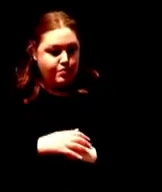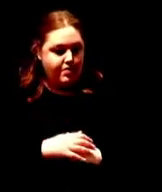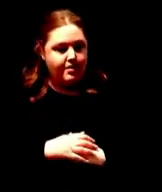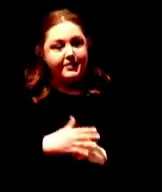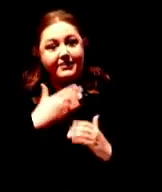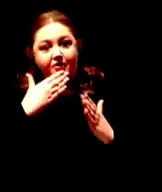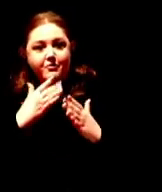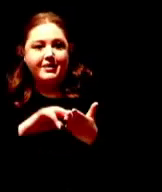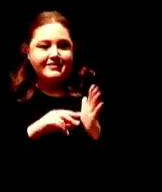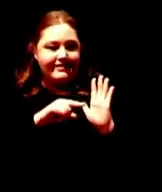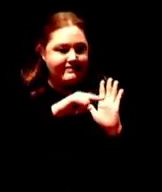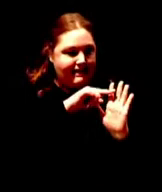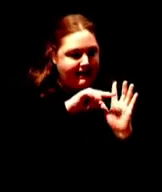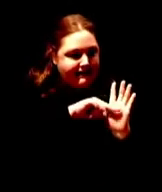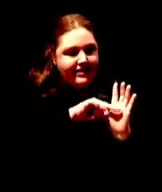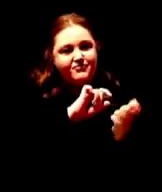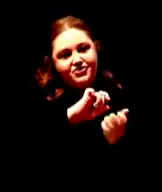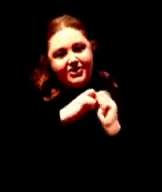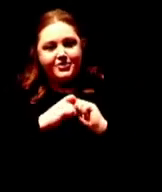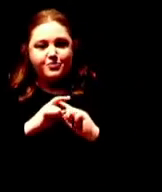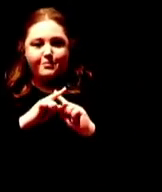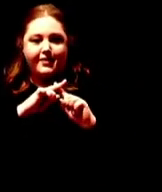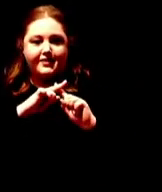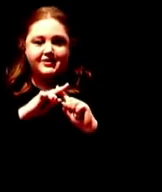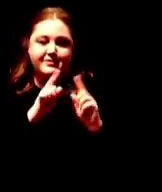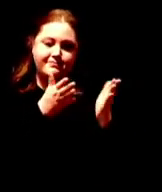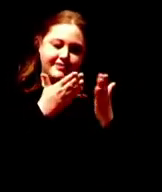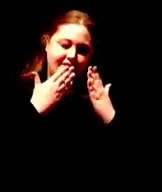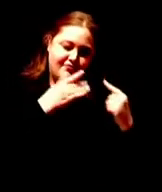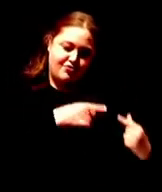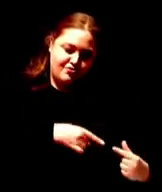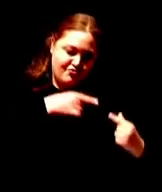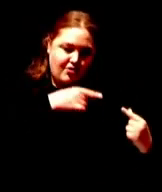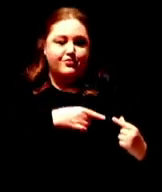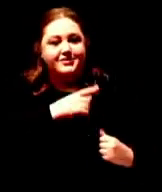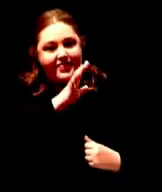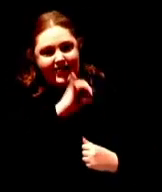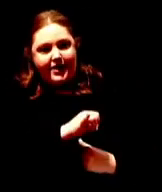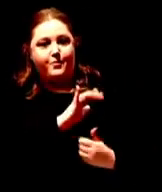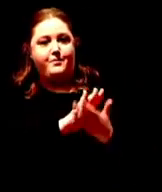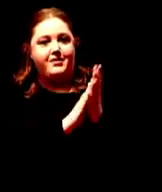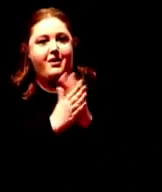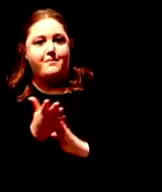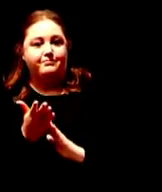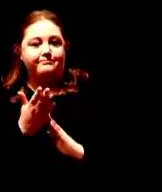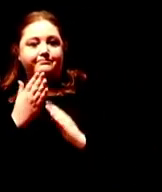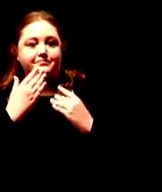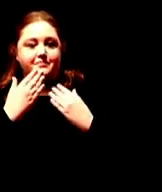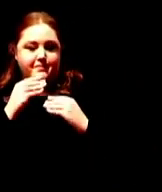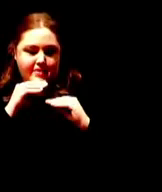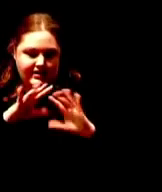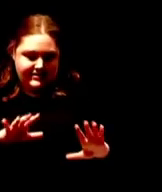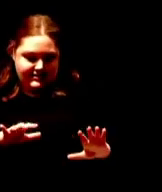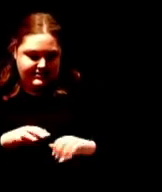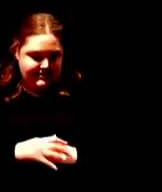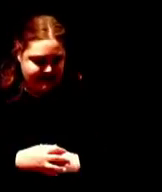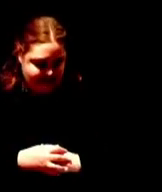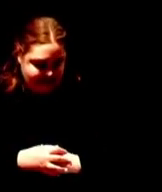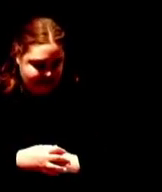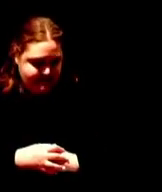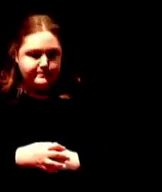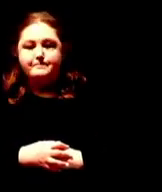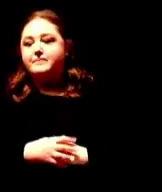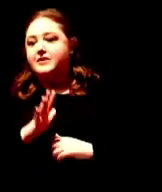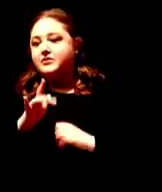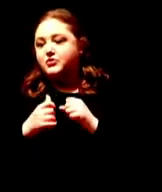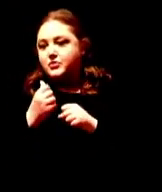a way to be thankful for your struggles, and they will become your blessings. Over the past 4 years, as you've heard, I